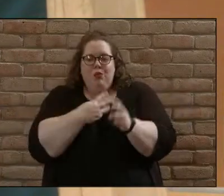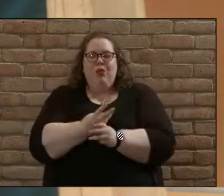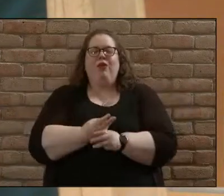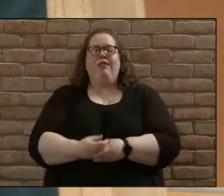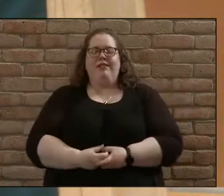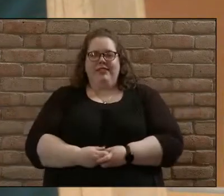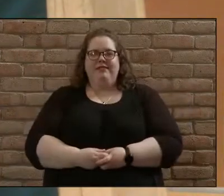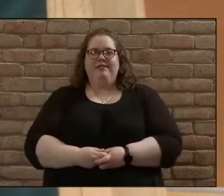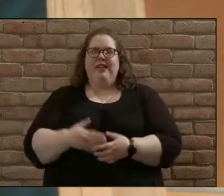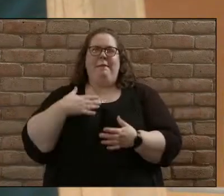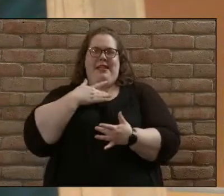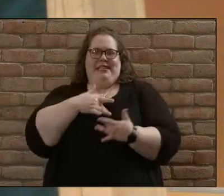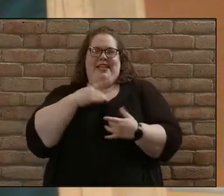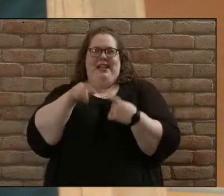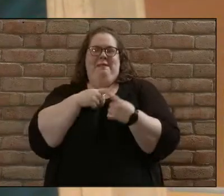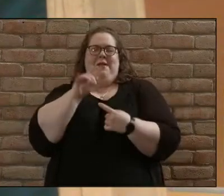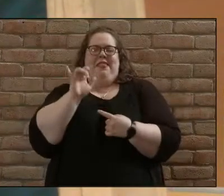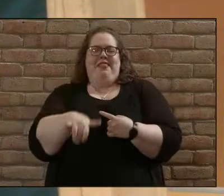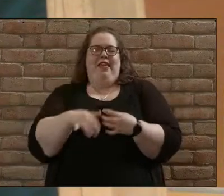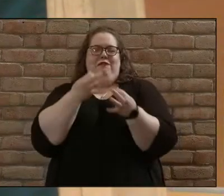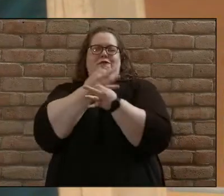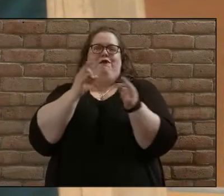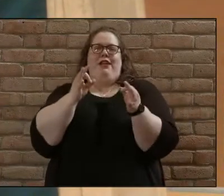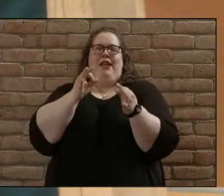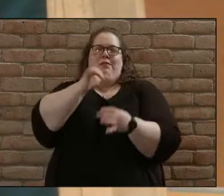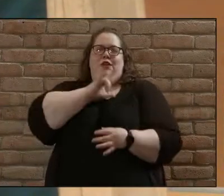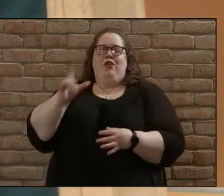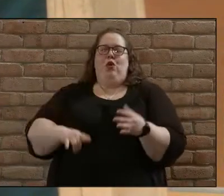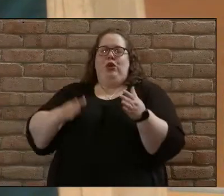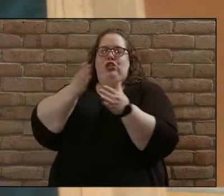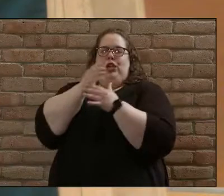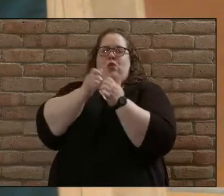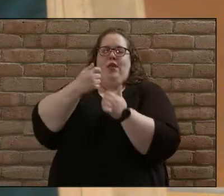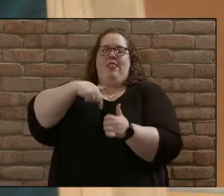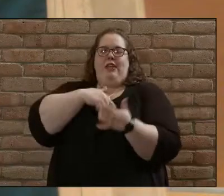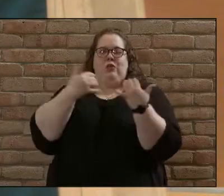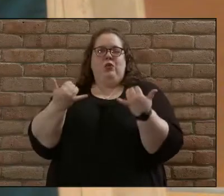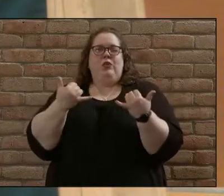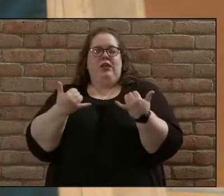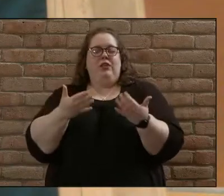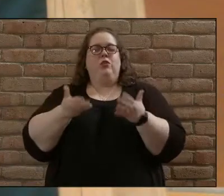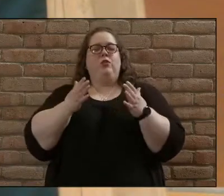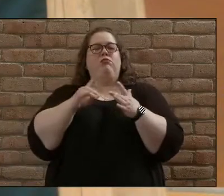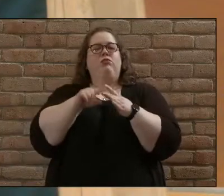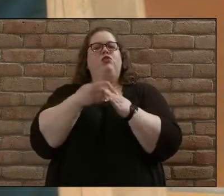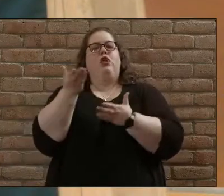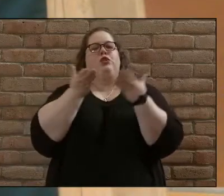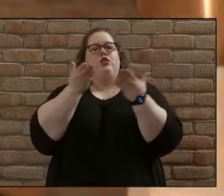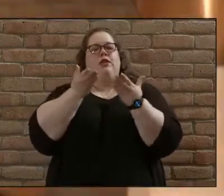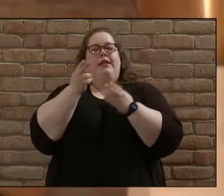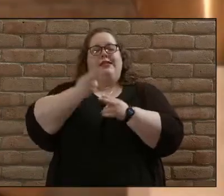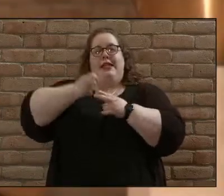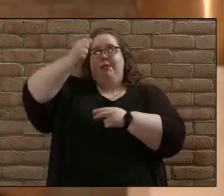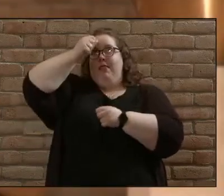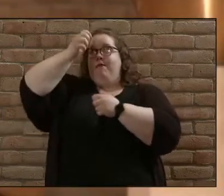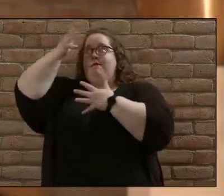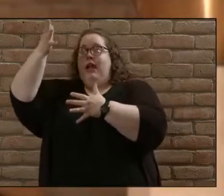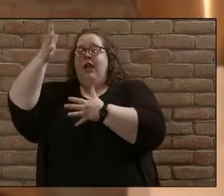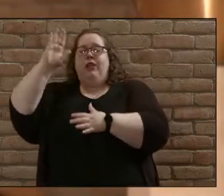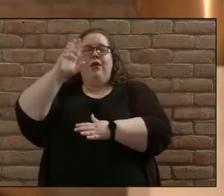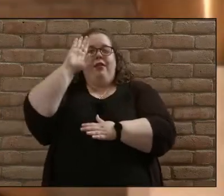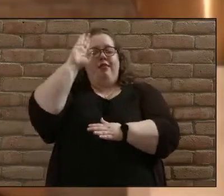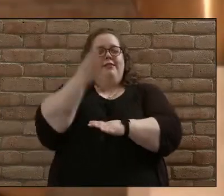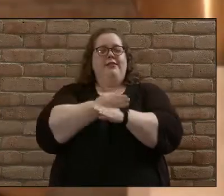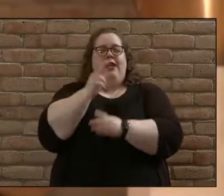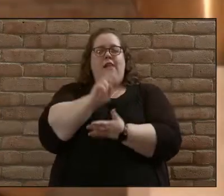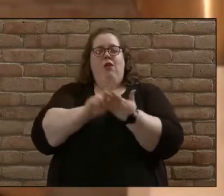our Lord shares with us today. Let's begin our service In the name of the Father, and of the Son, and of the